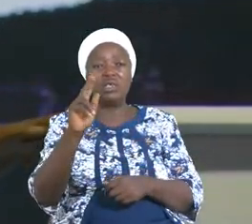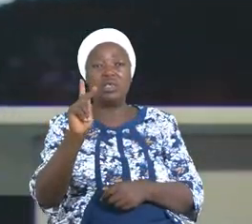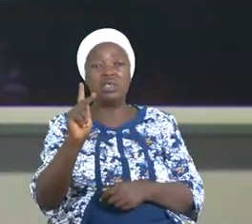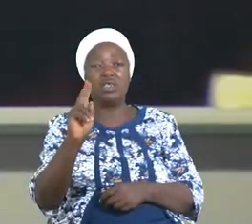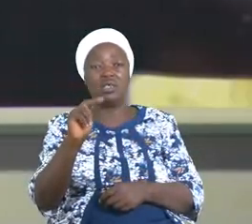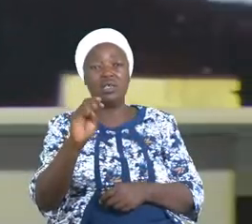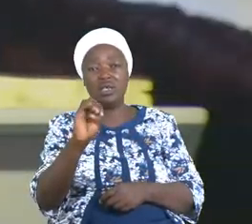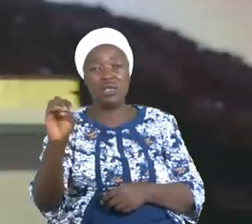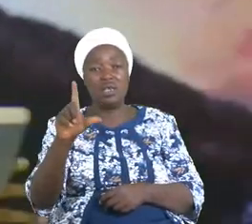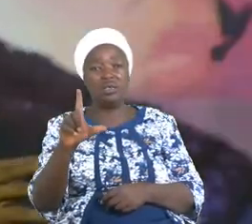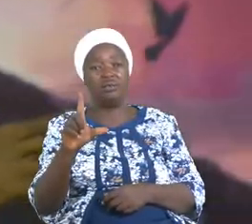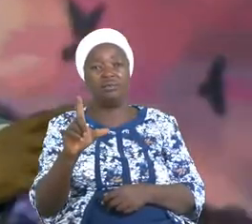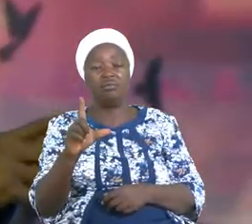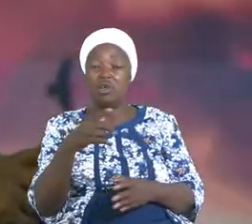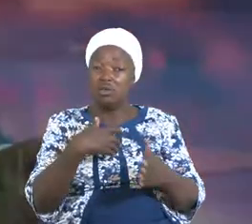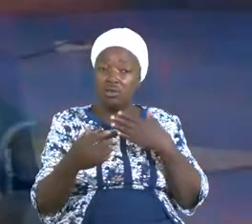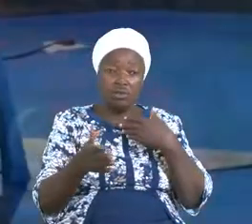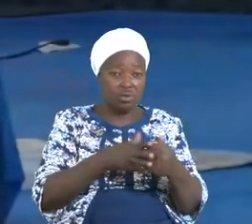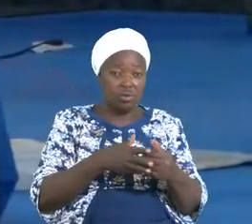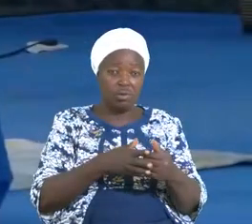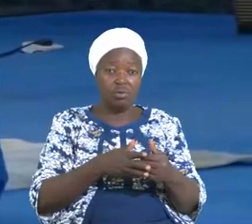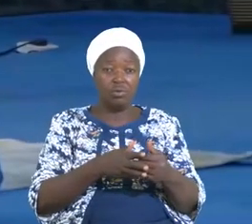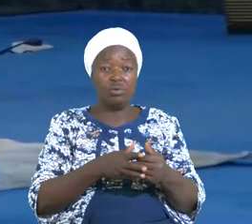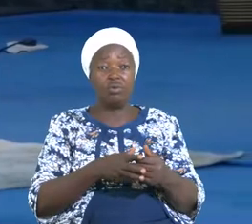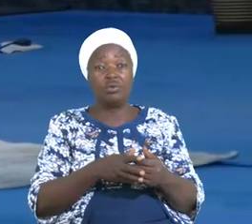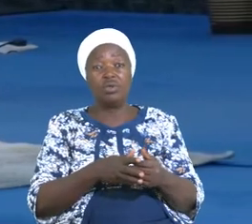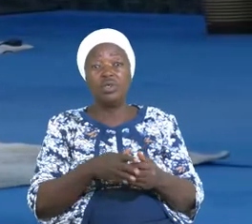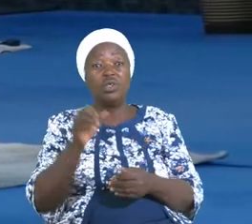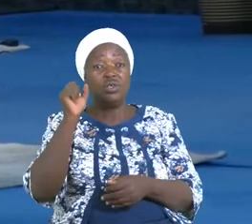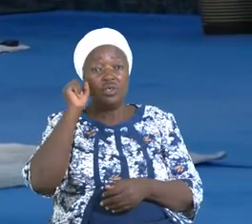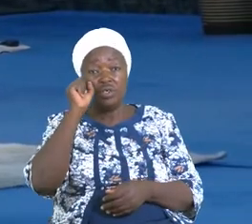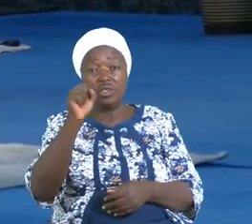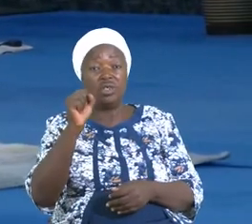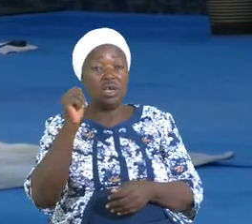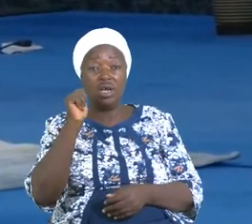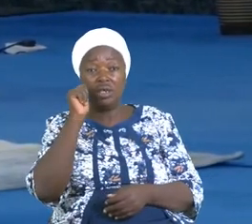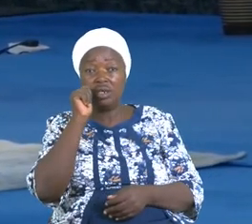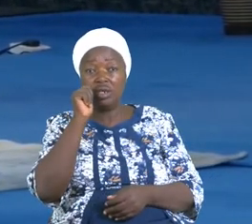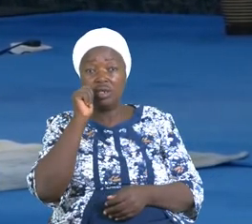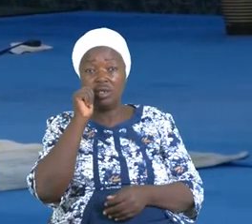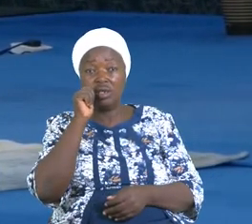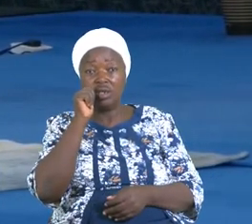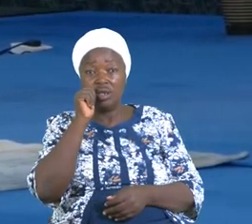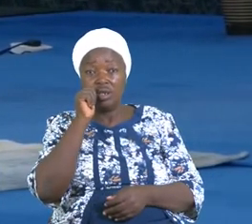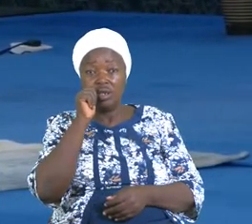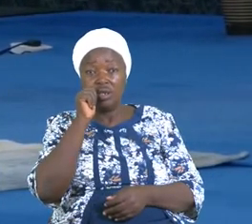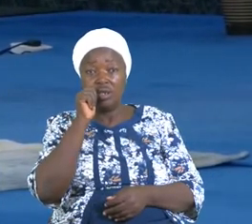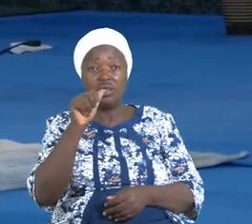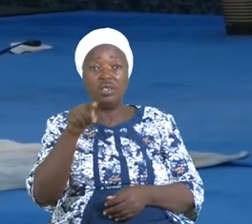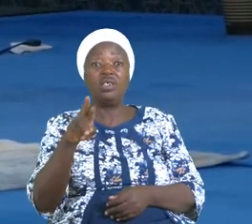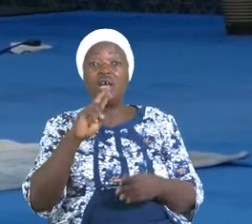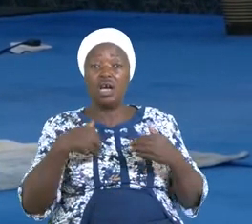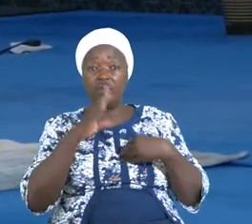though she had been healed of the accident, the pain was there. She